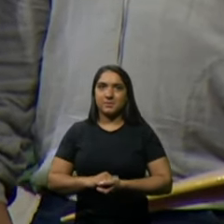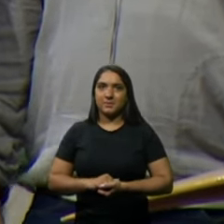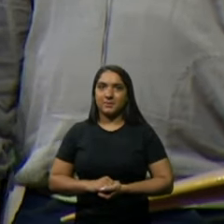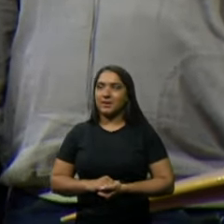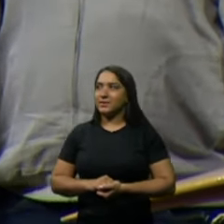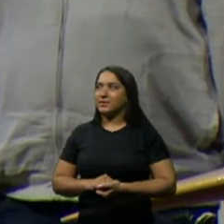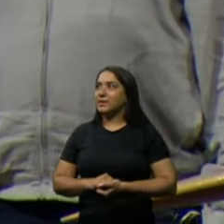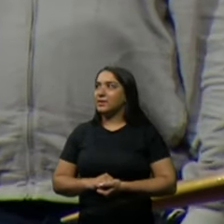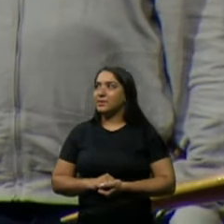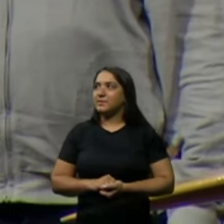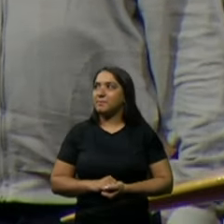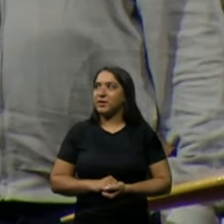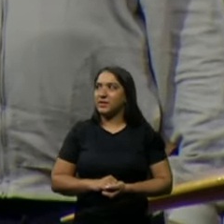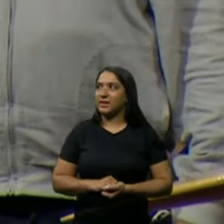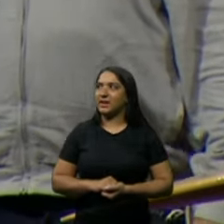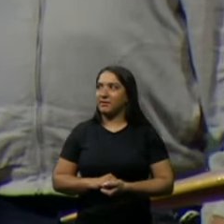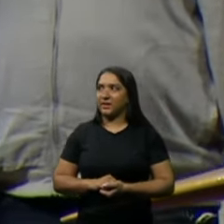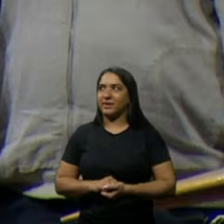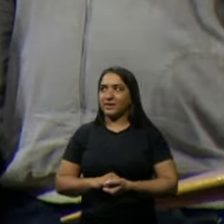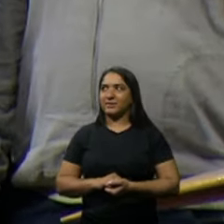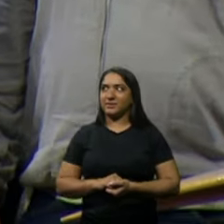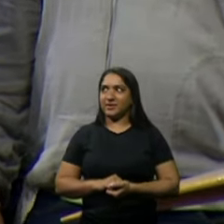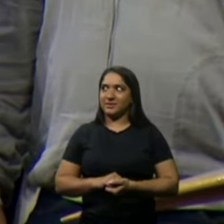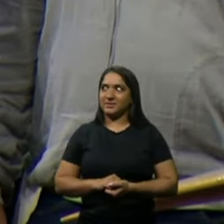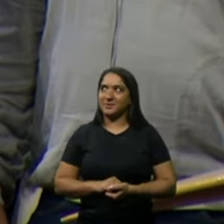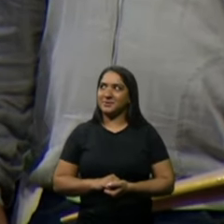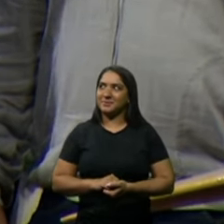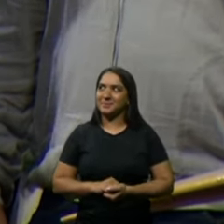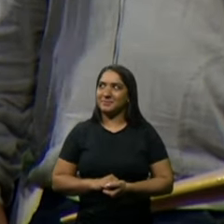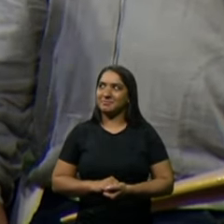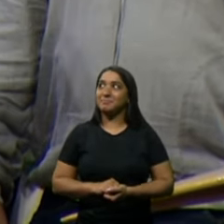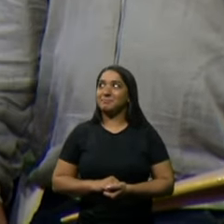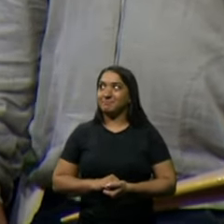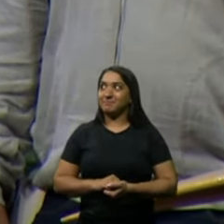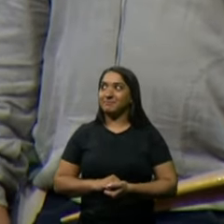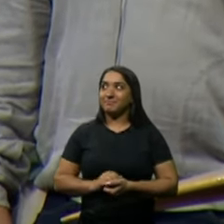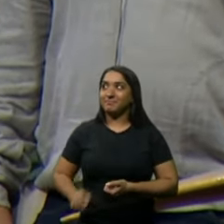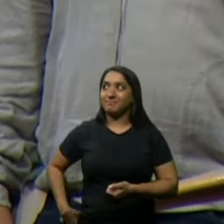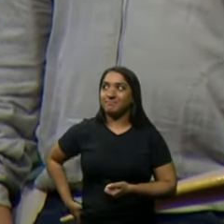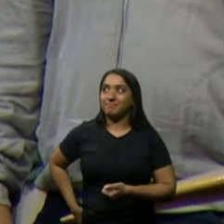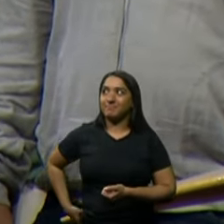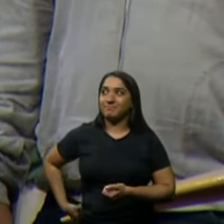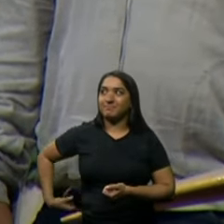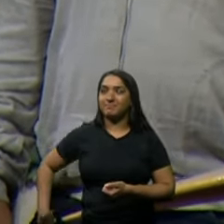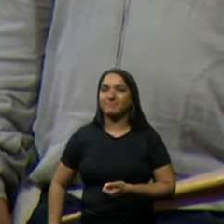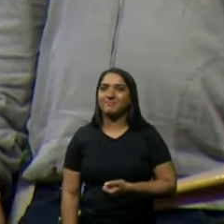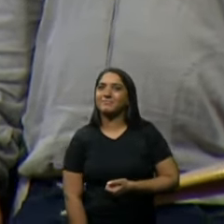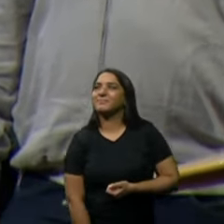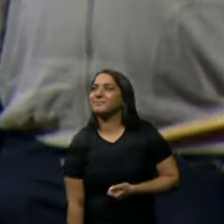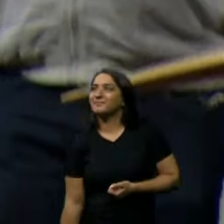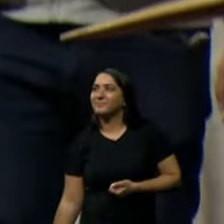we just for free only at Grand marnier